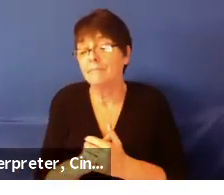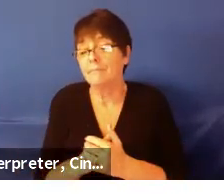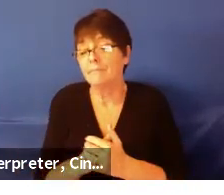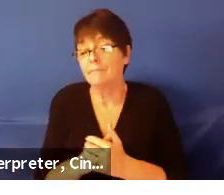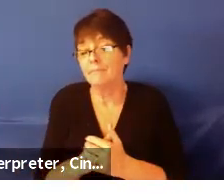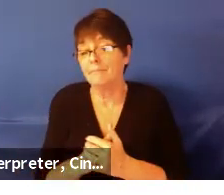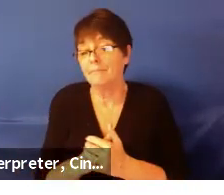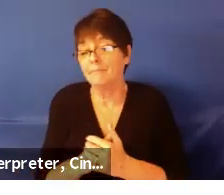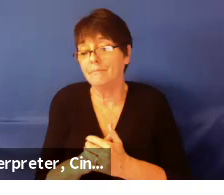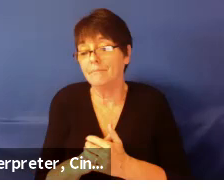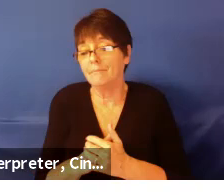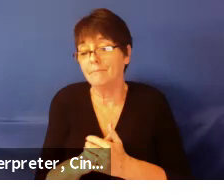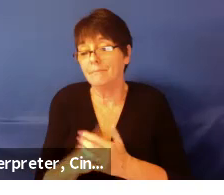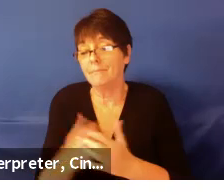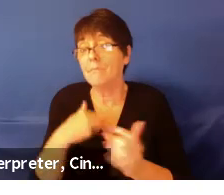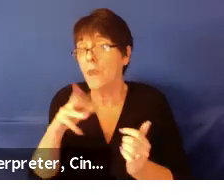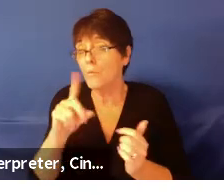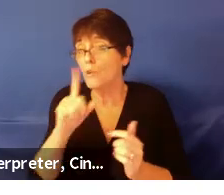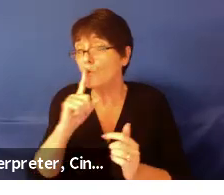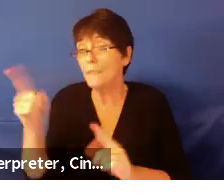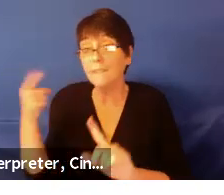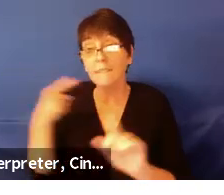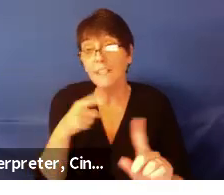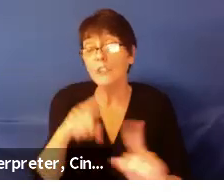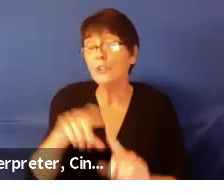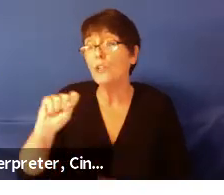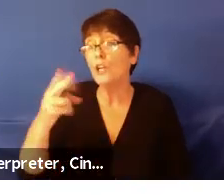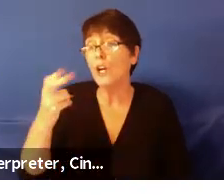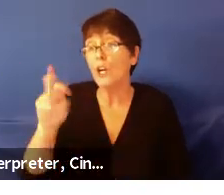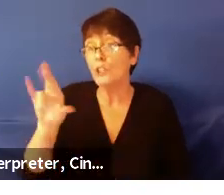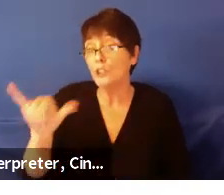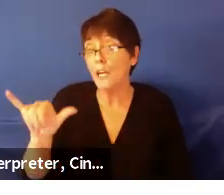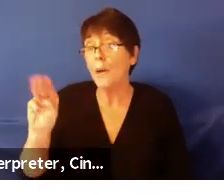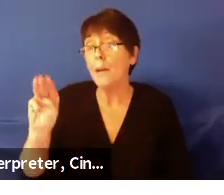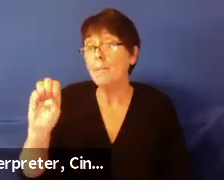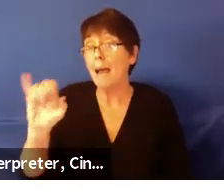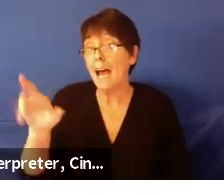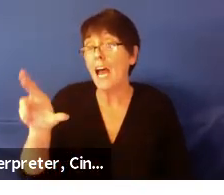would really point you to Sherry Myers, who has more of the